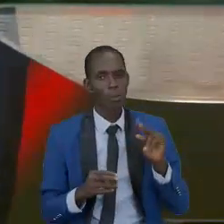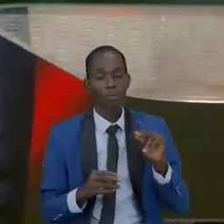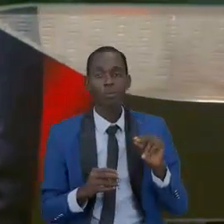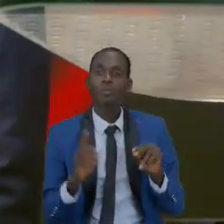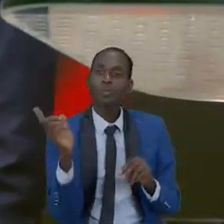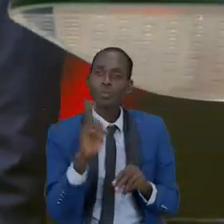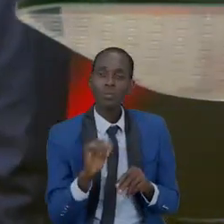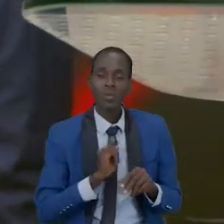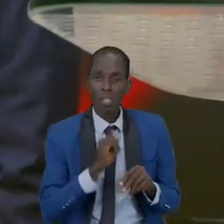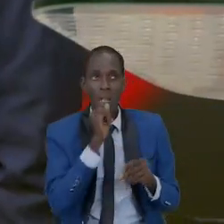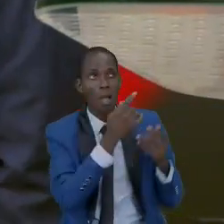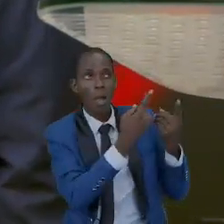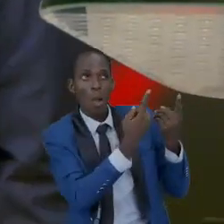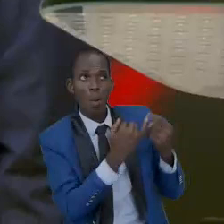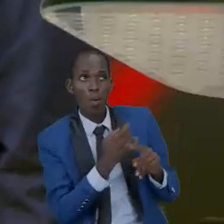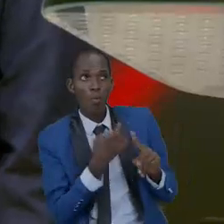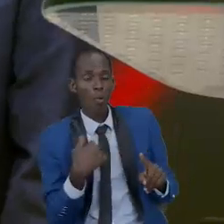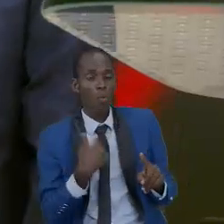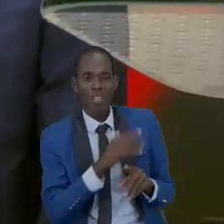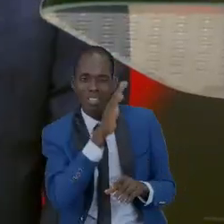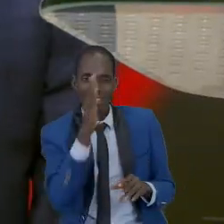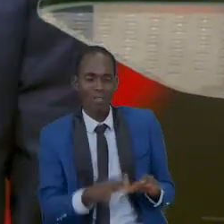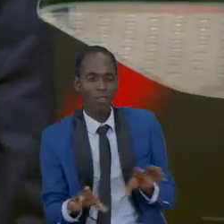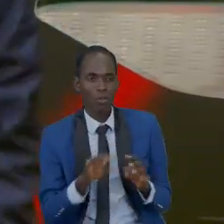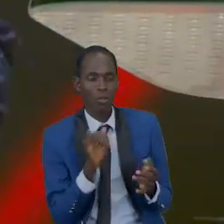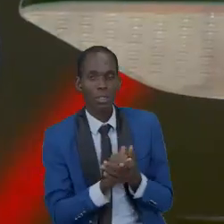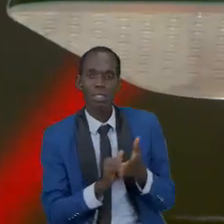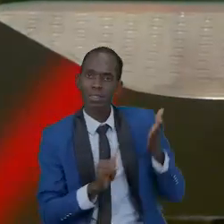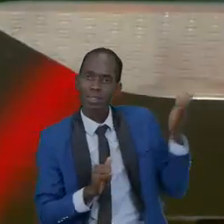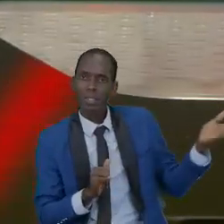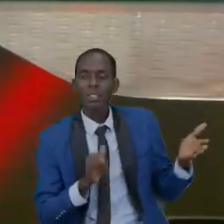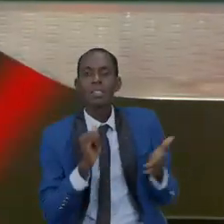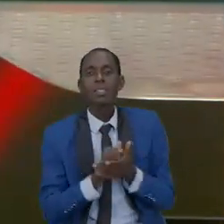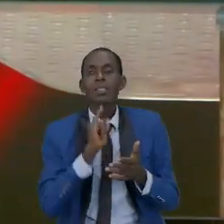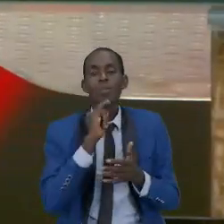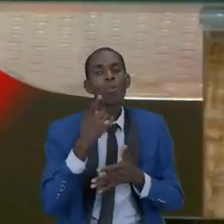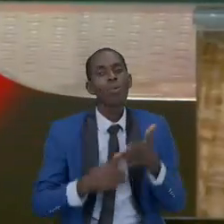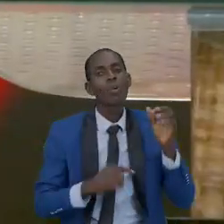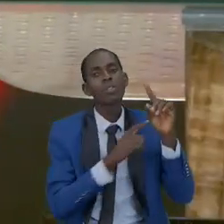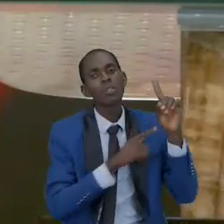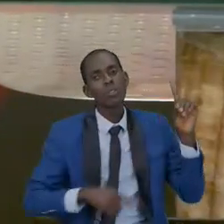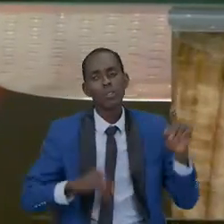Where I'm coming from, we never did that there. That's what the Lord is saying,